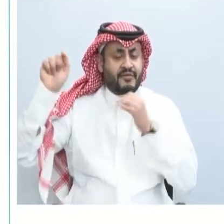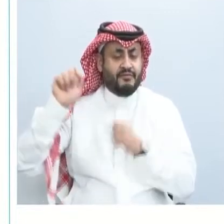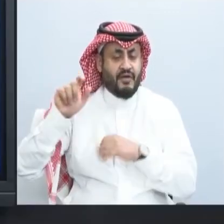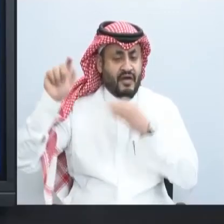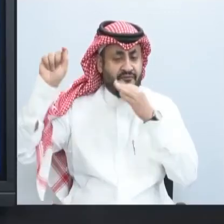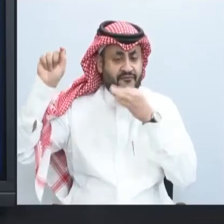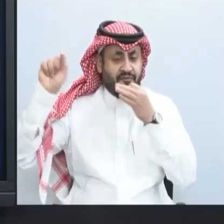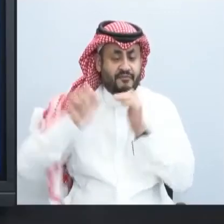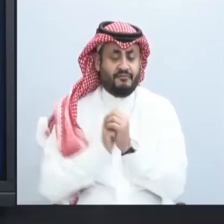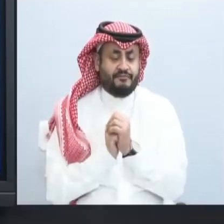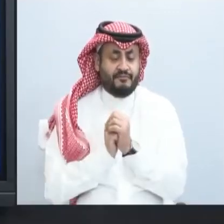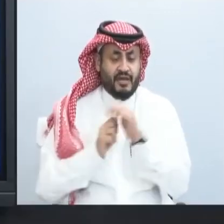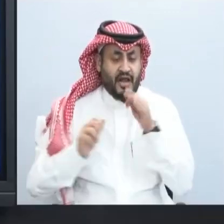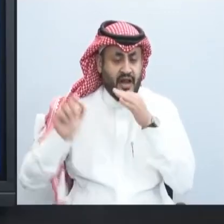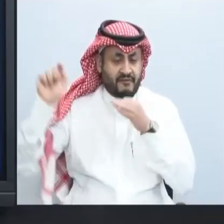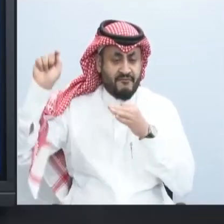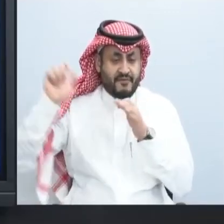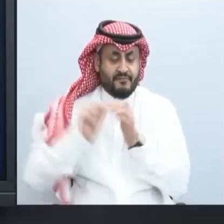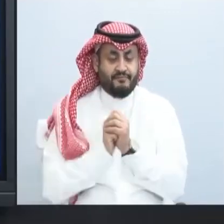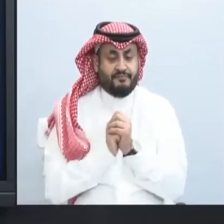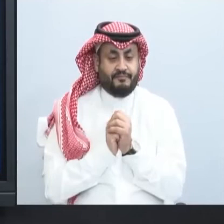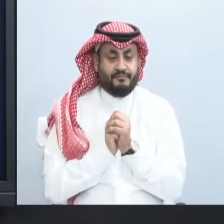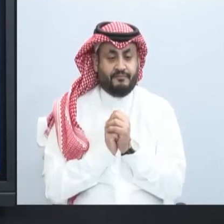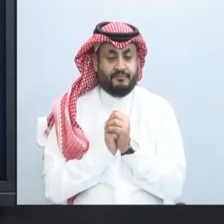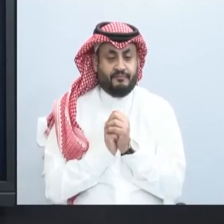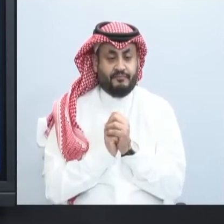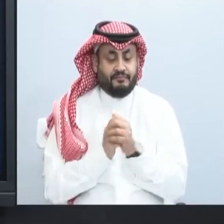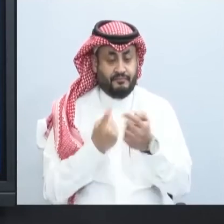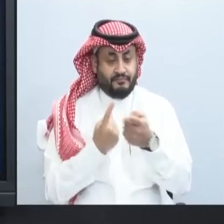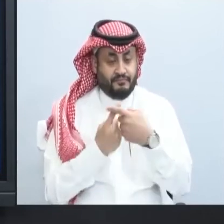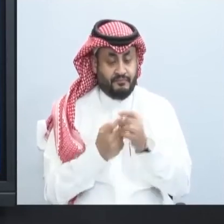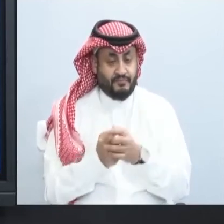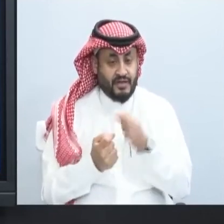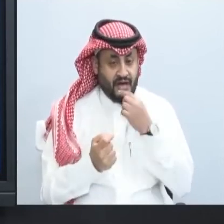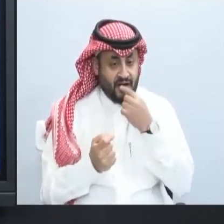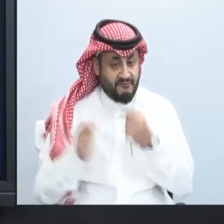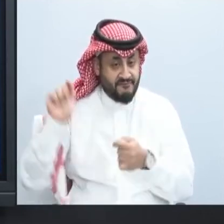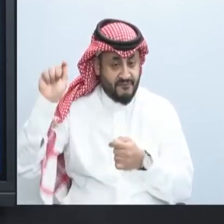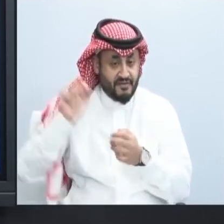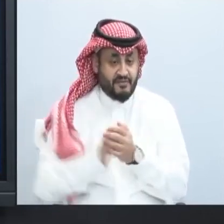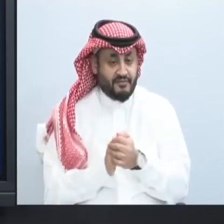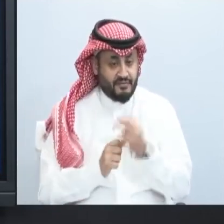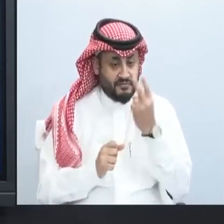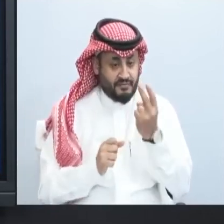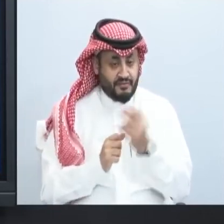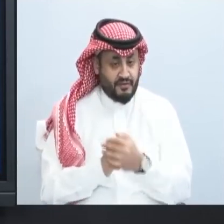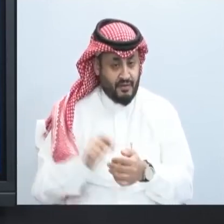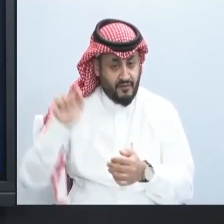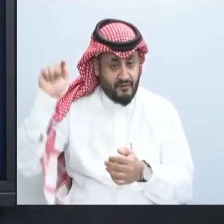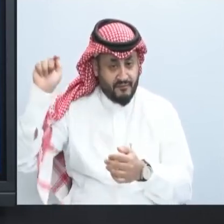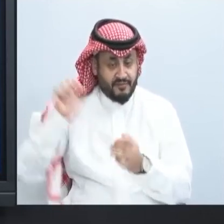of f, f. So here in the first one we said frog, the second one we